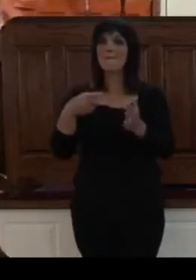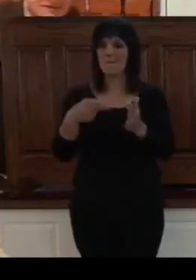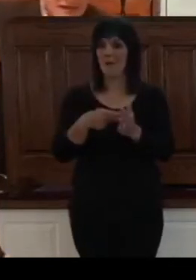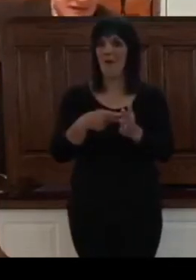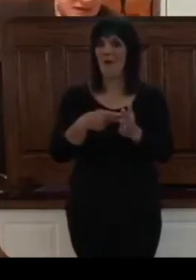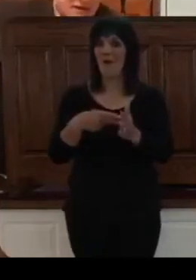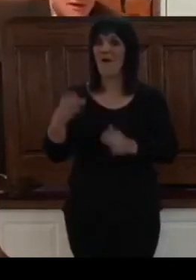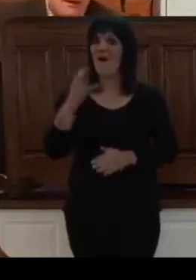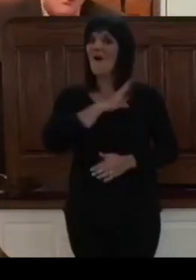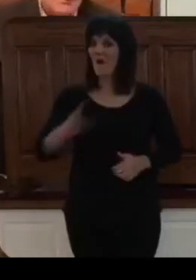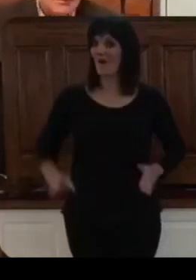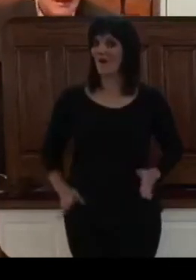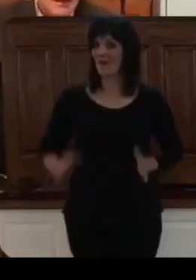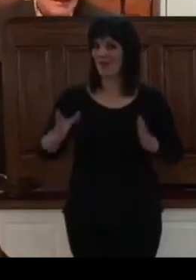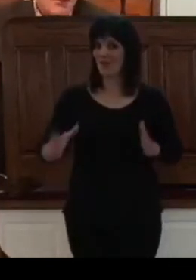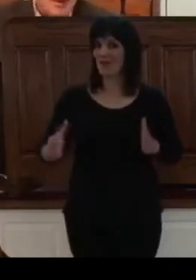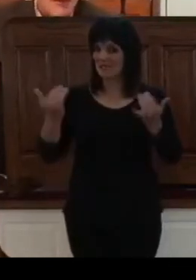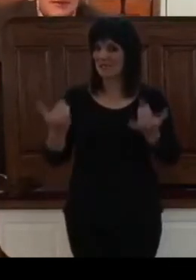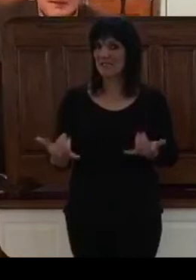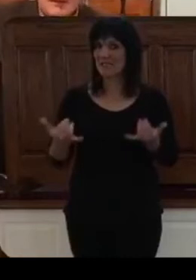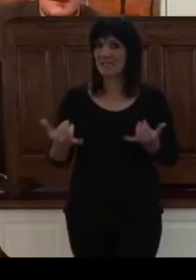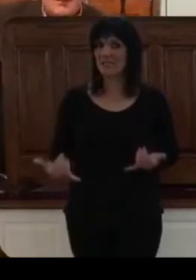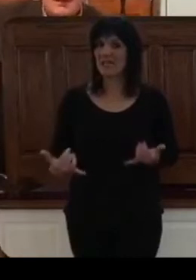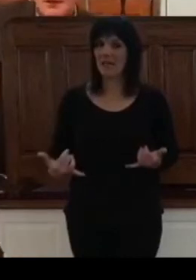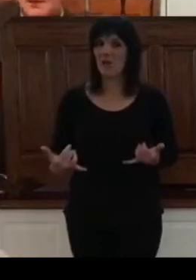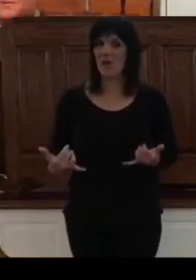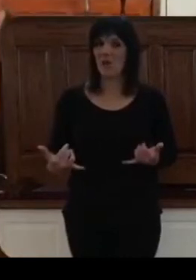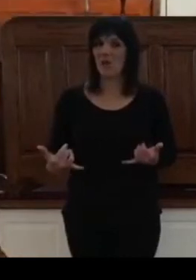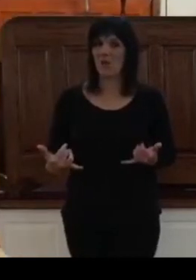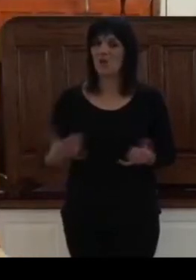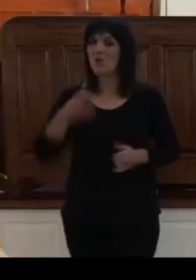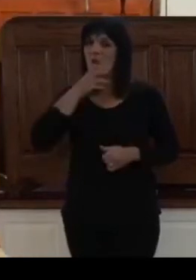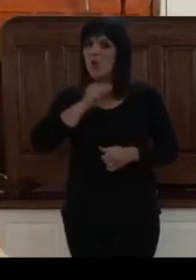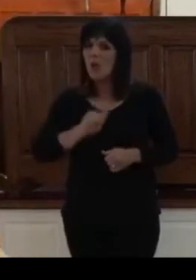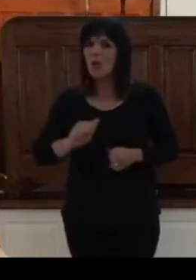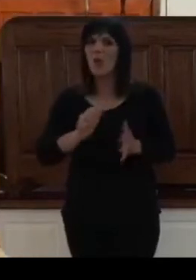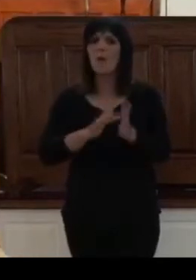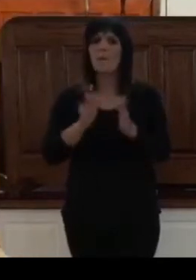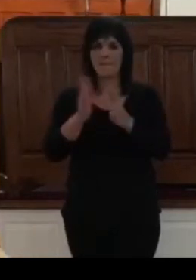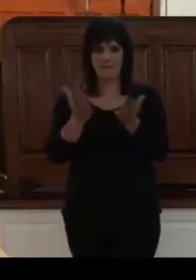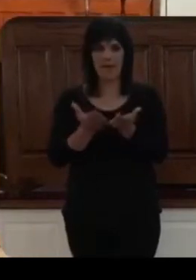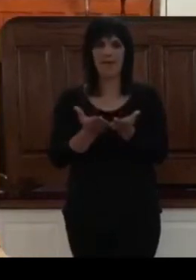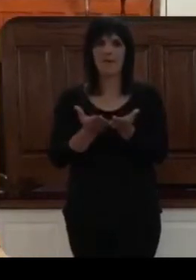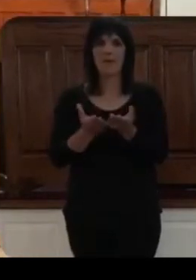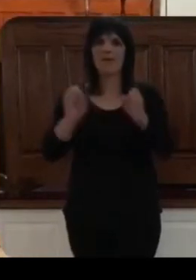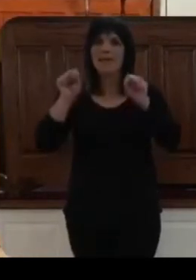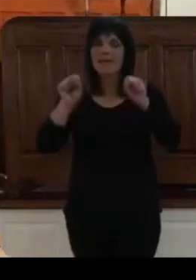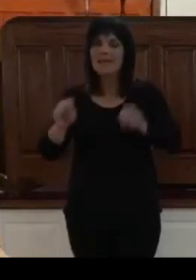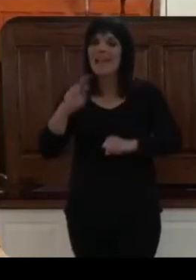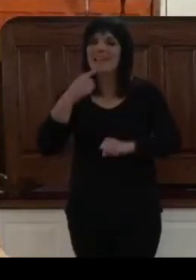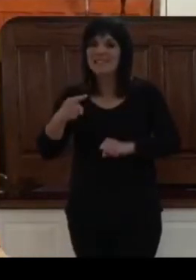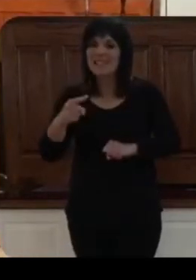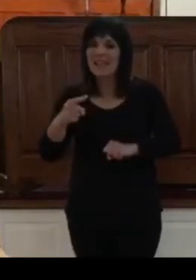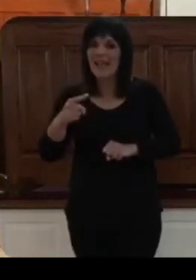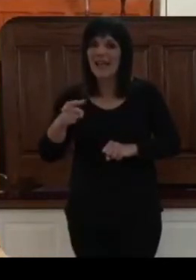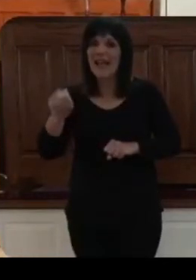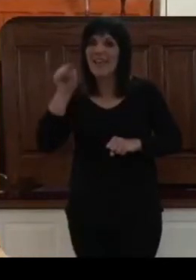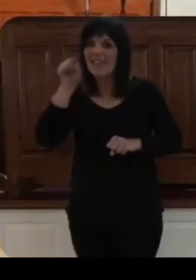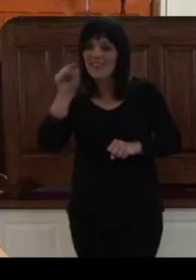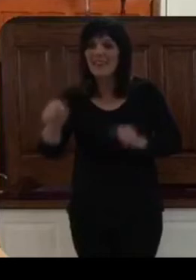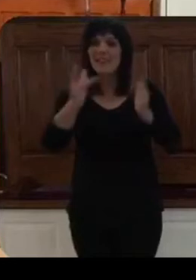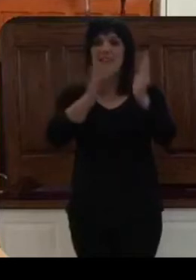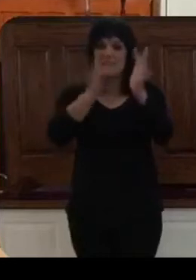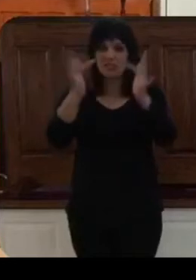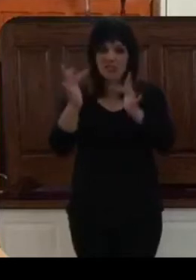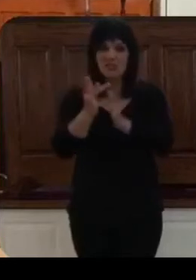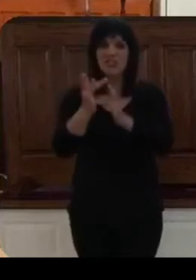He can take the messianic prophecies of the Old Testament, and he can say, this is Jesus. This is the guy we saw walk